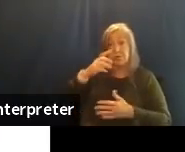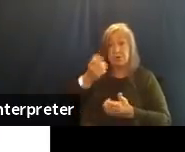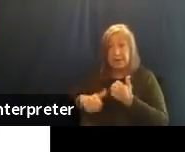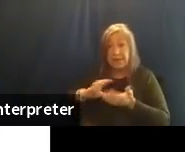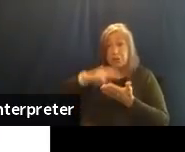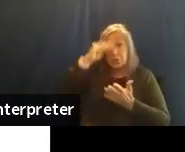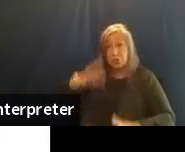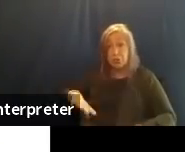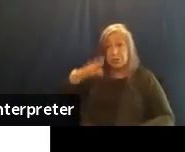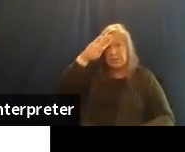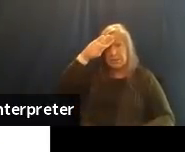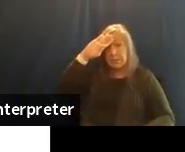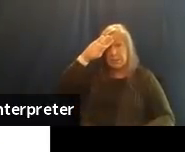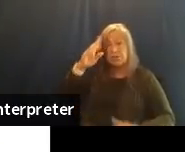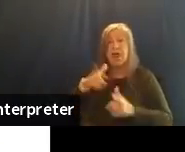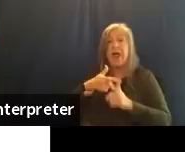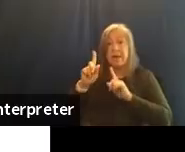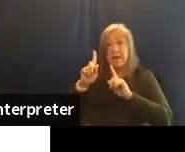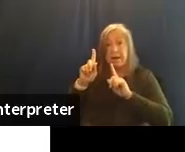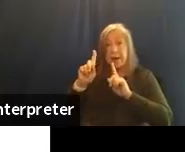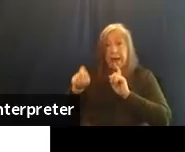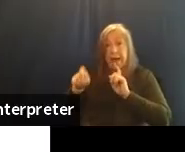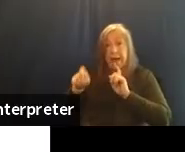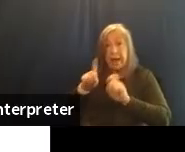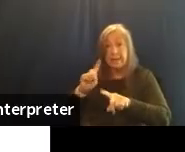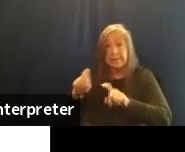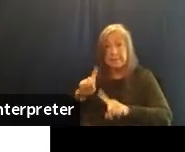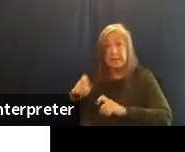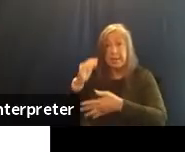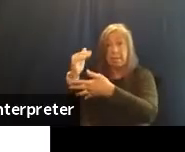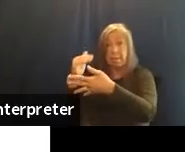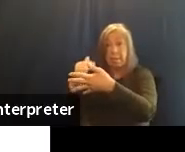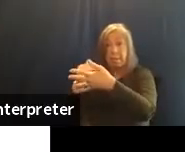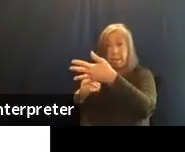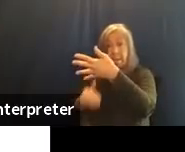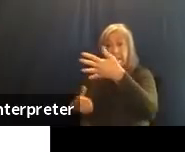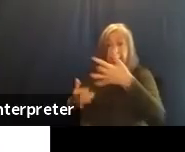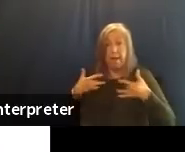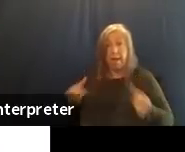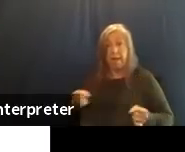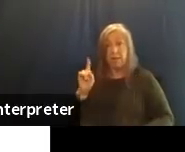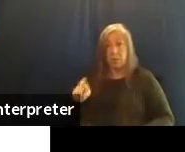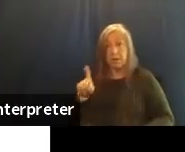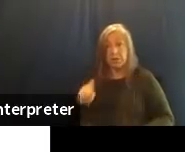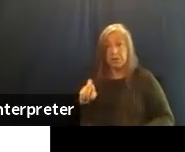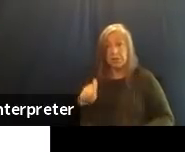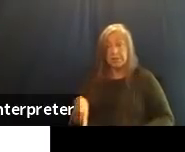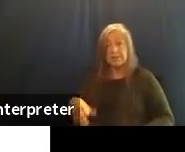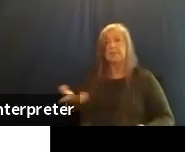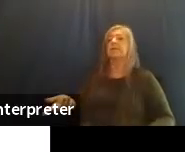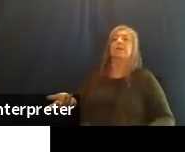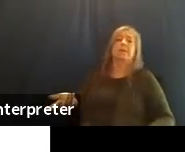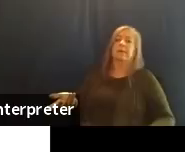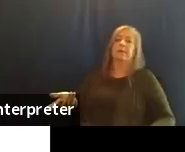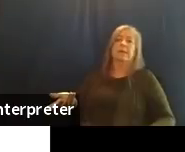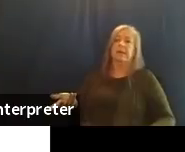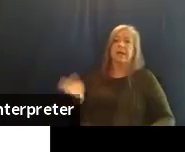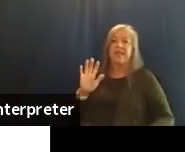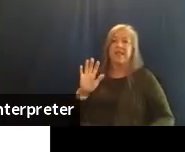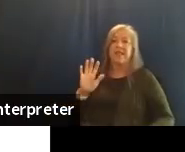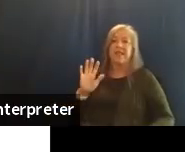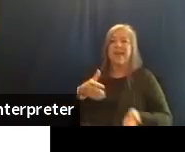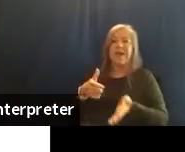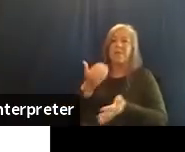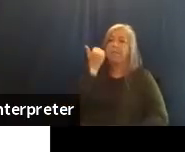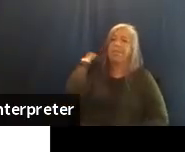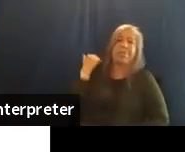then asking them the list of COVID-related health questions. In a large building, we were looking at 3 to 4 hours just to get the